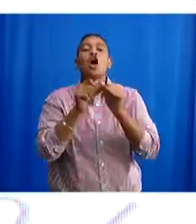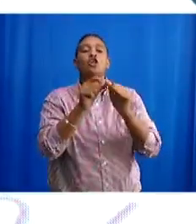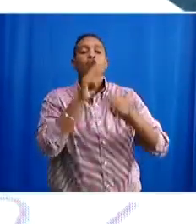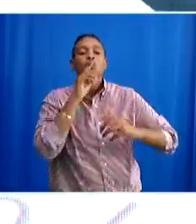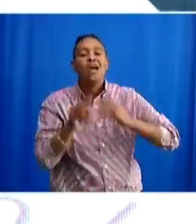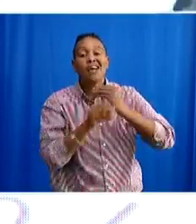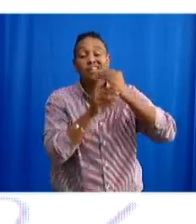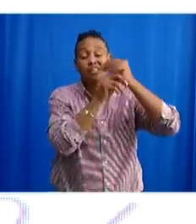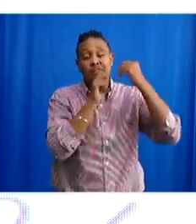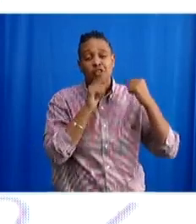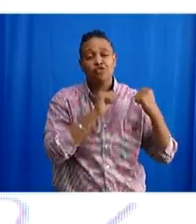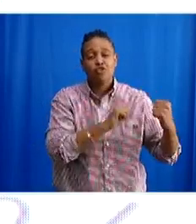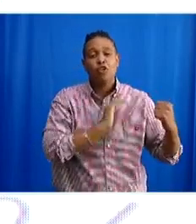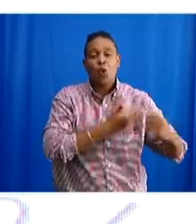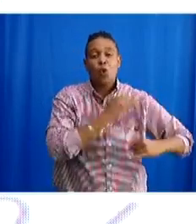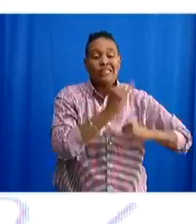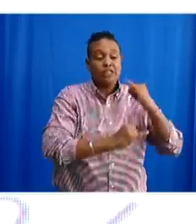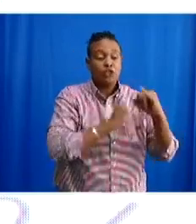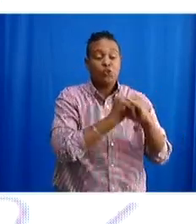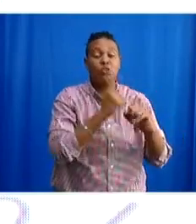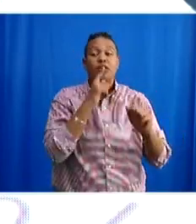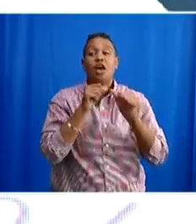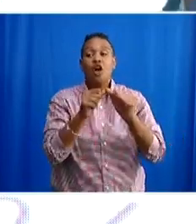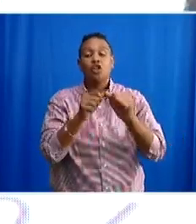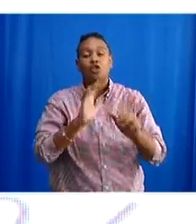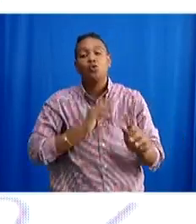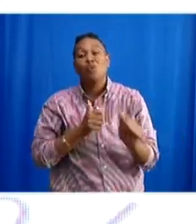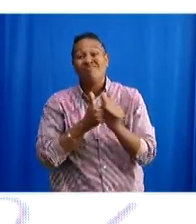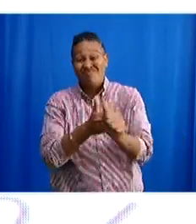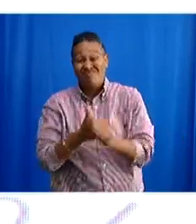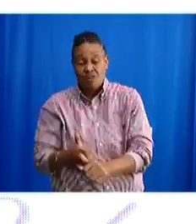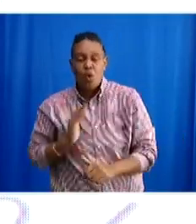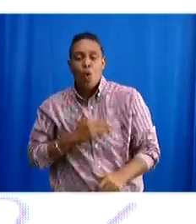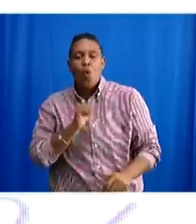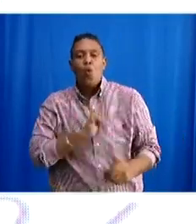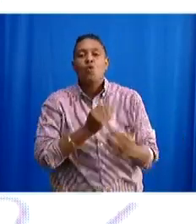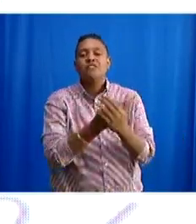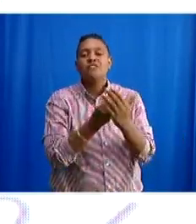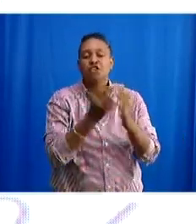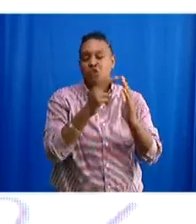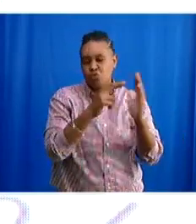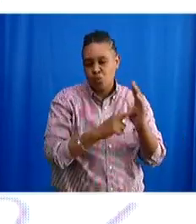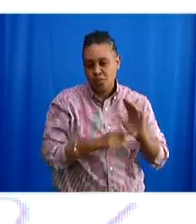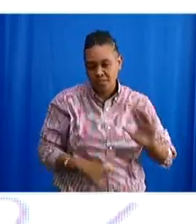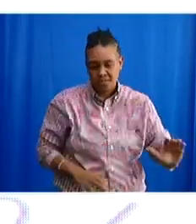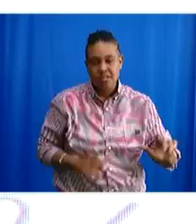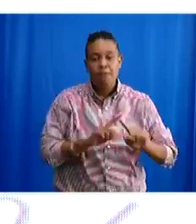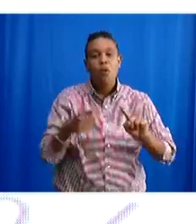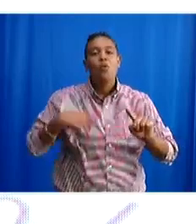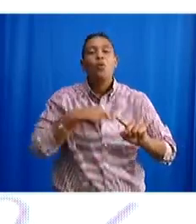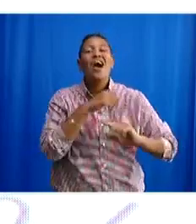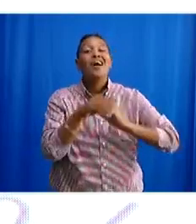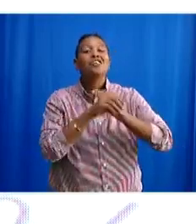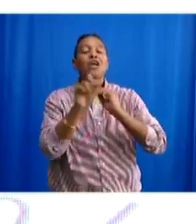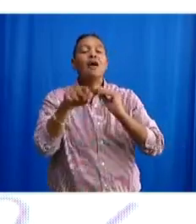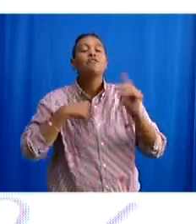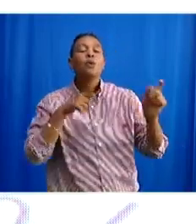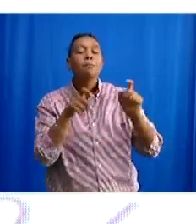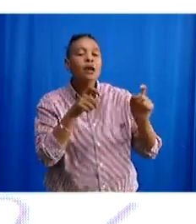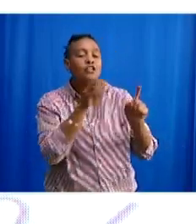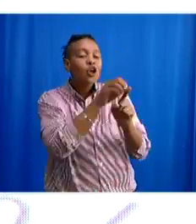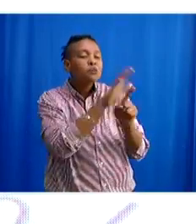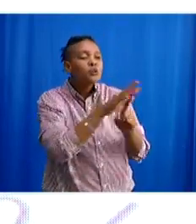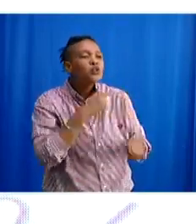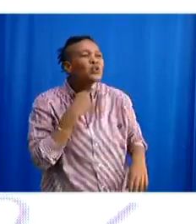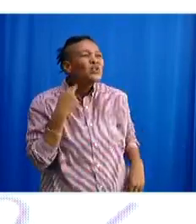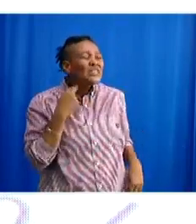build and strengthen our institutions and continue to abide by our own fiscal rules, but we also have to manage our exposure to